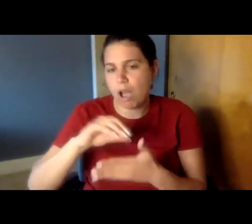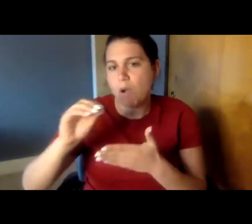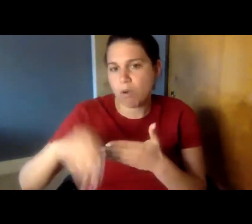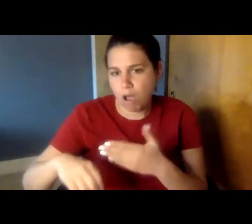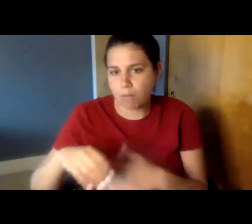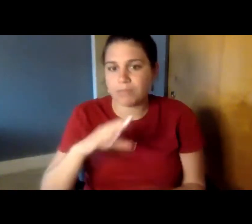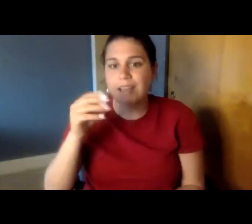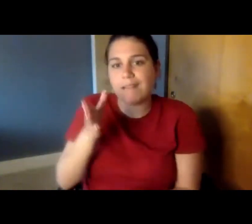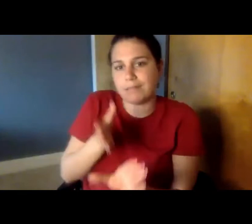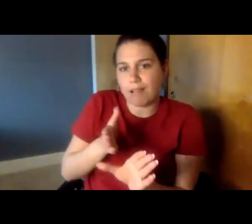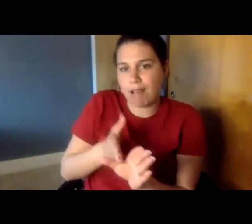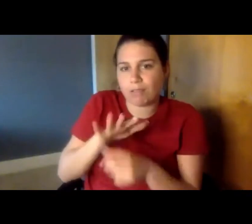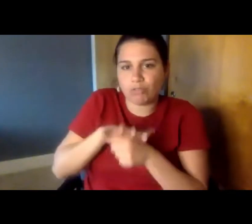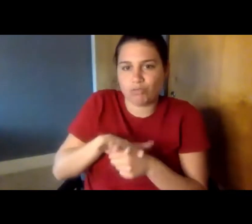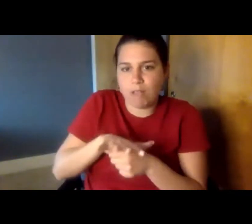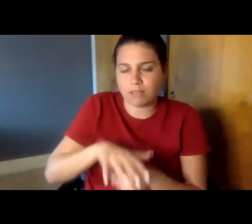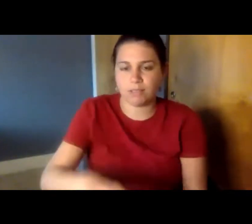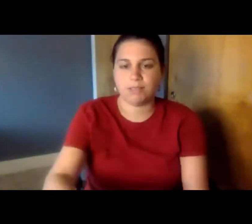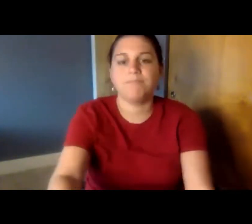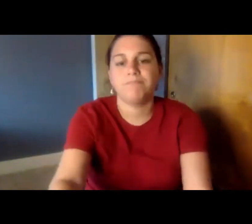and psychological distress.